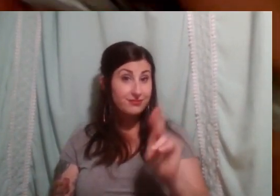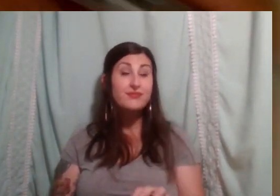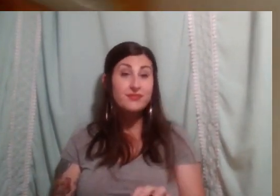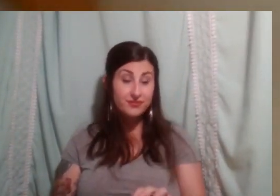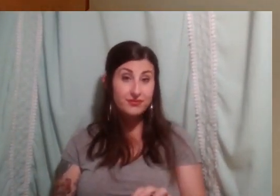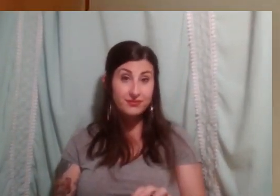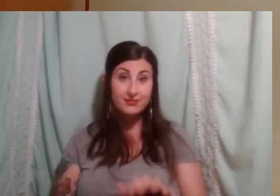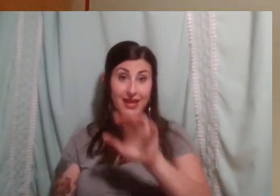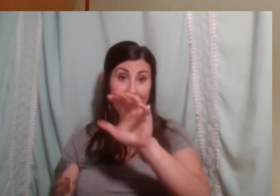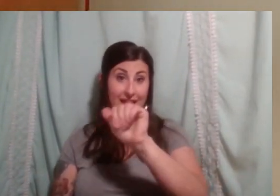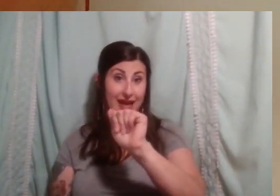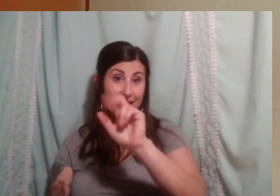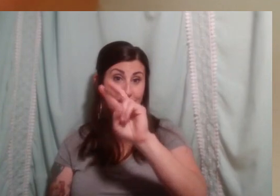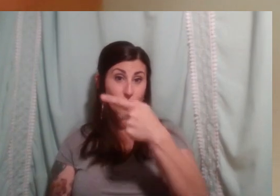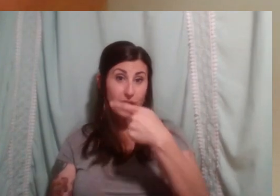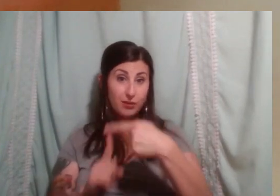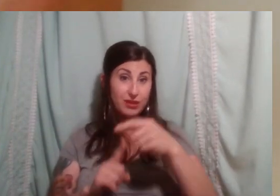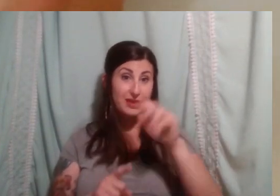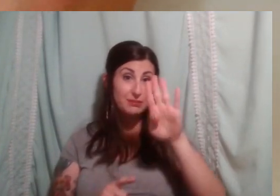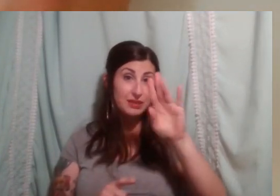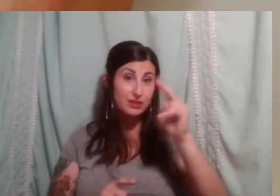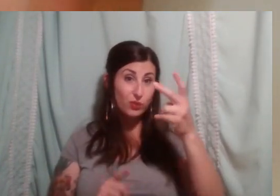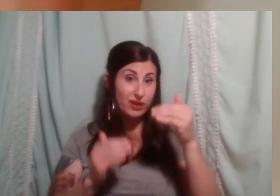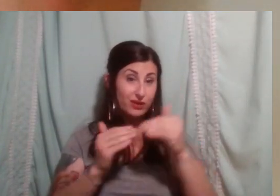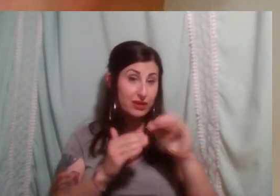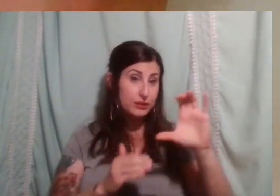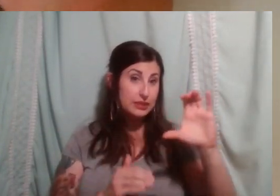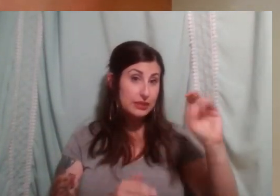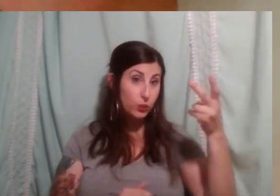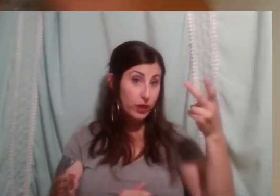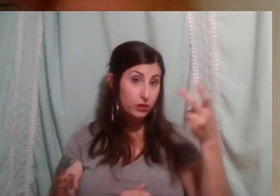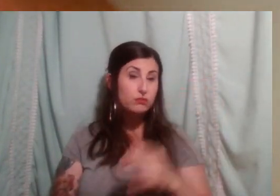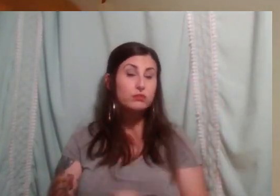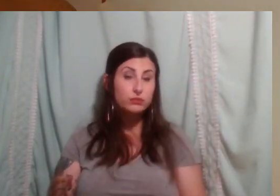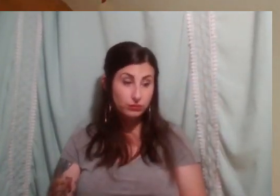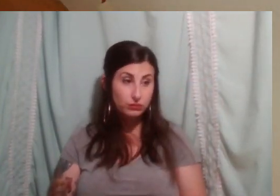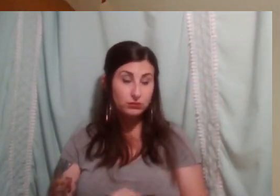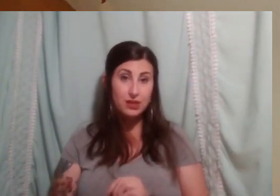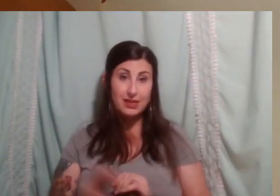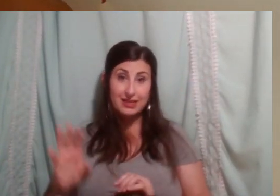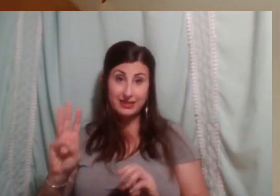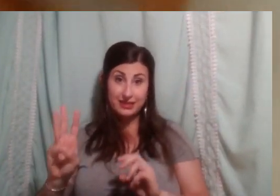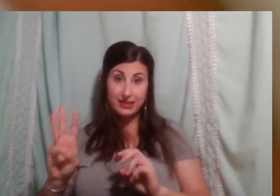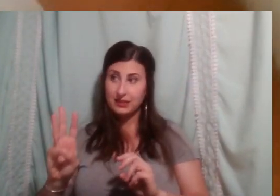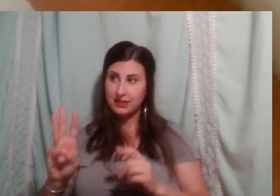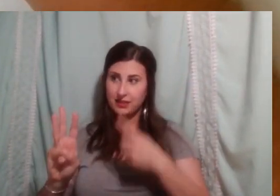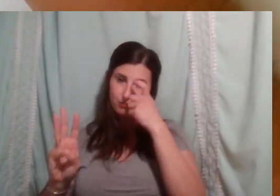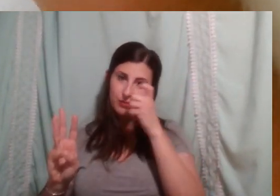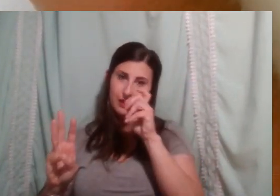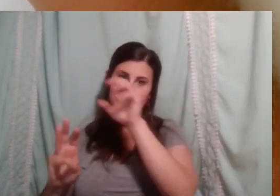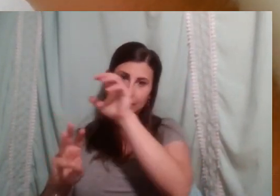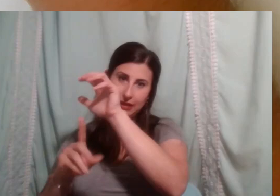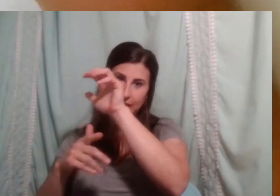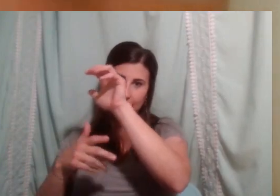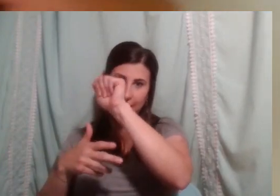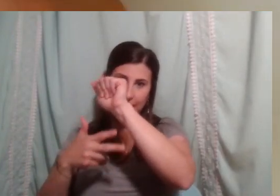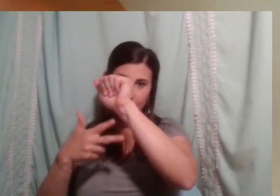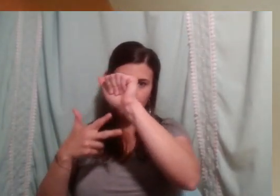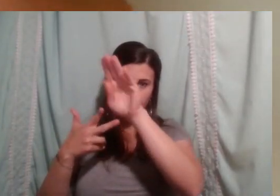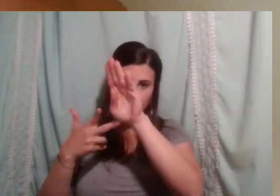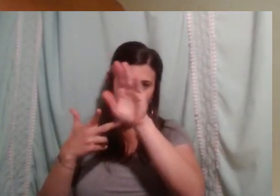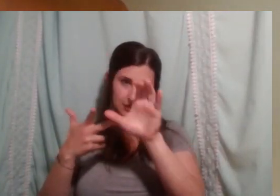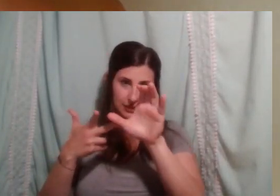All right, so let's see, a squared plus b squared equals c squared. So 6 squared, because this is a, b, and